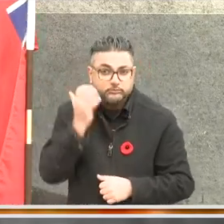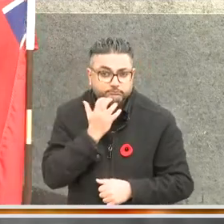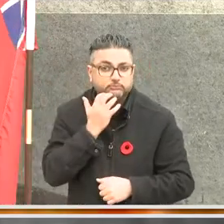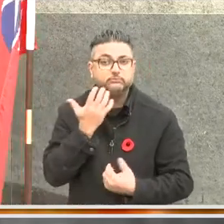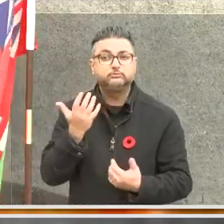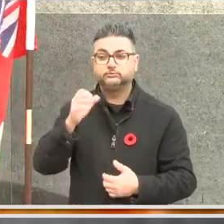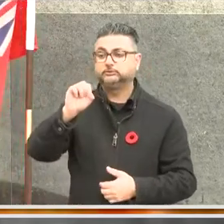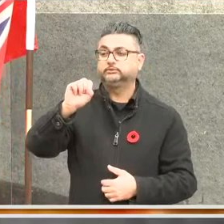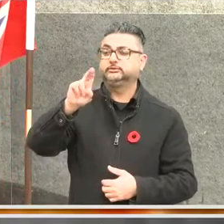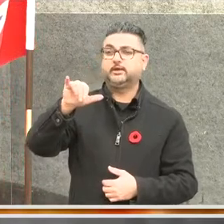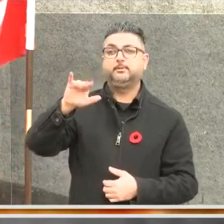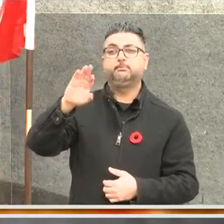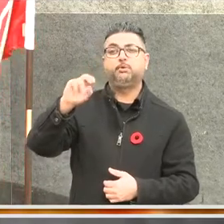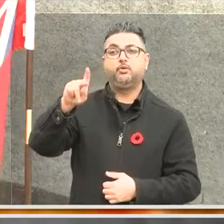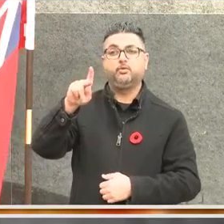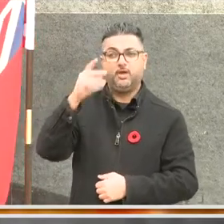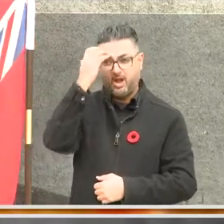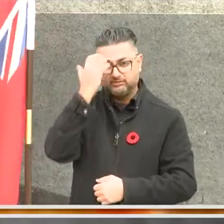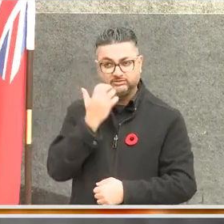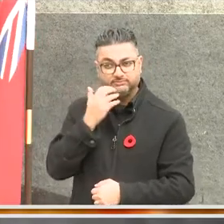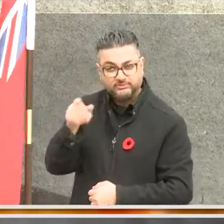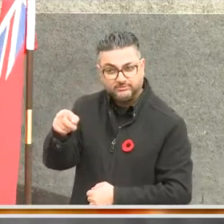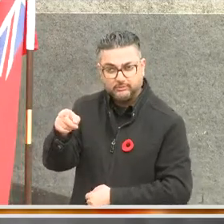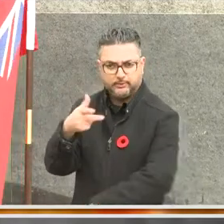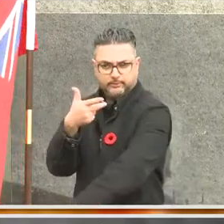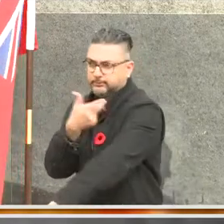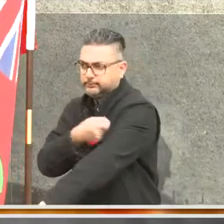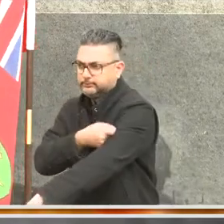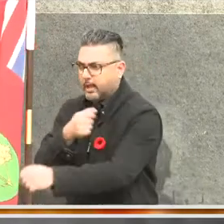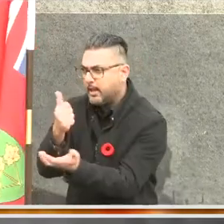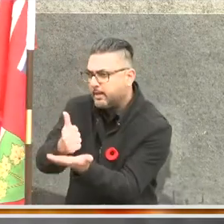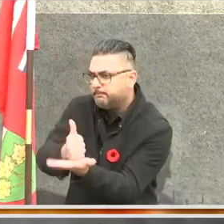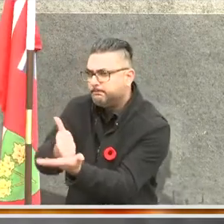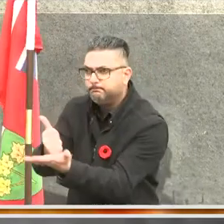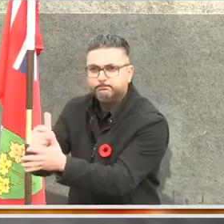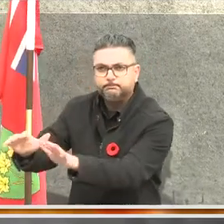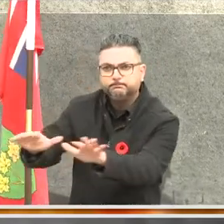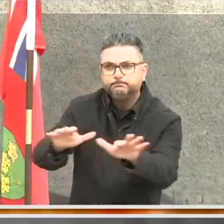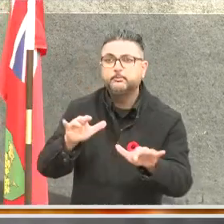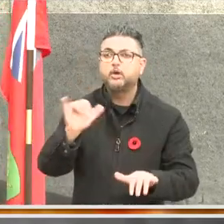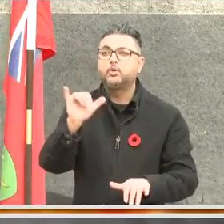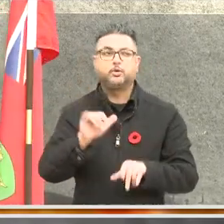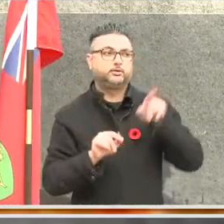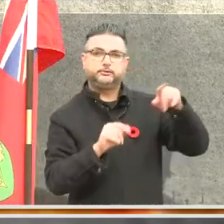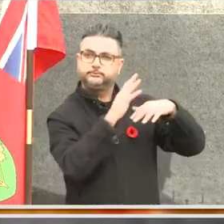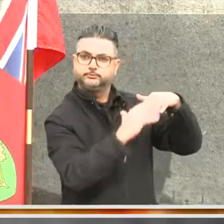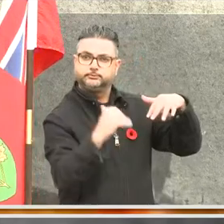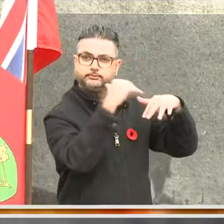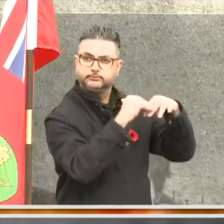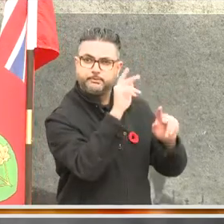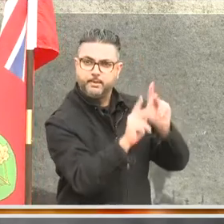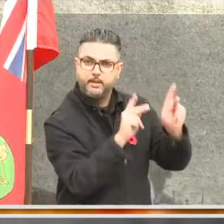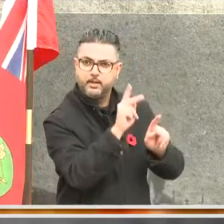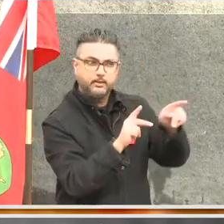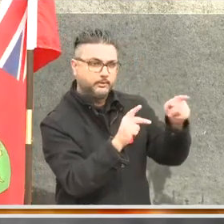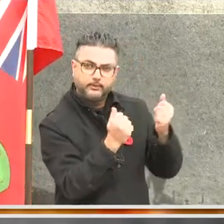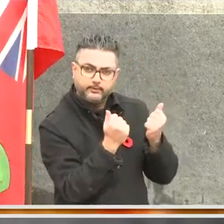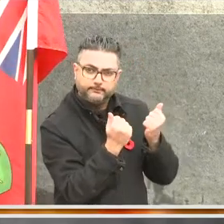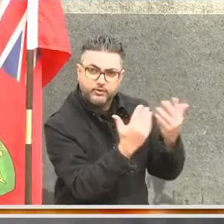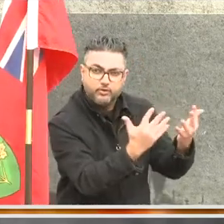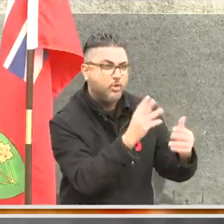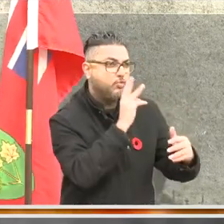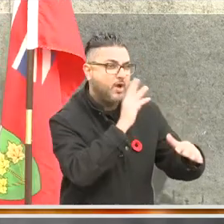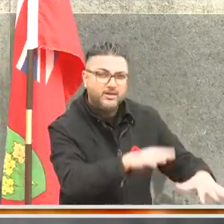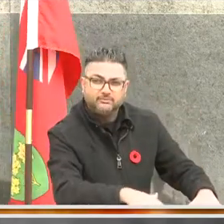evacuation support to many First Nations communities across Northern Ontario. As we continue to